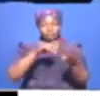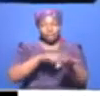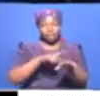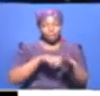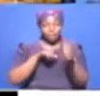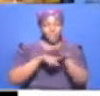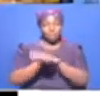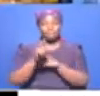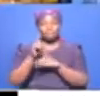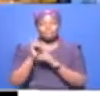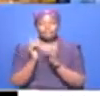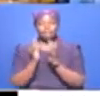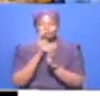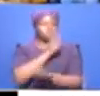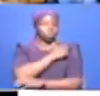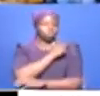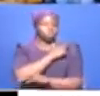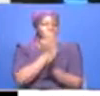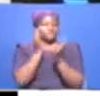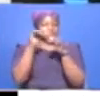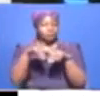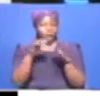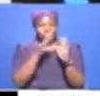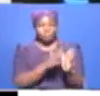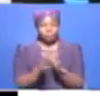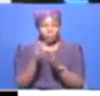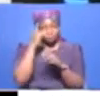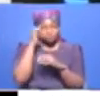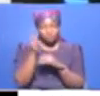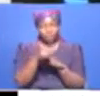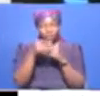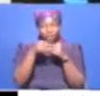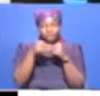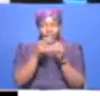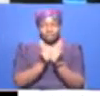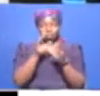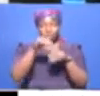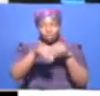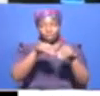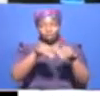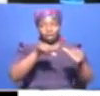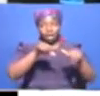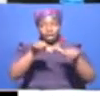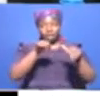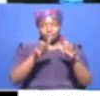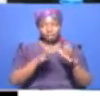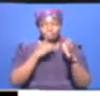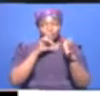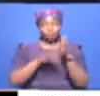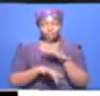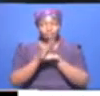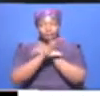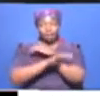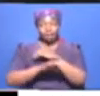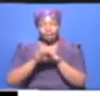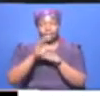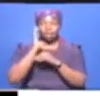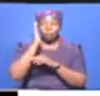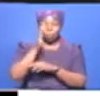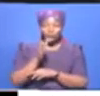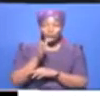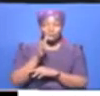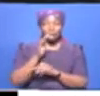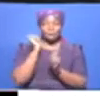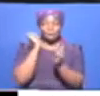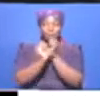forum on preparedness for the August 9 general polls, the administrator said the state would crack the whip on individuals bankrolling